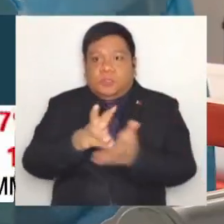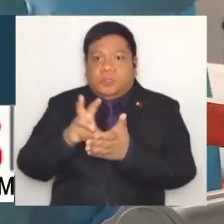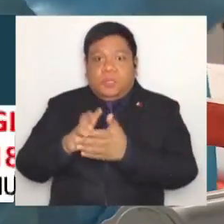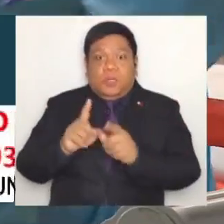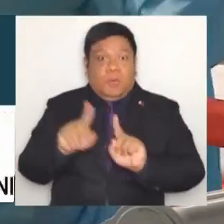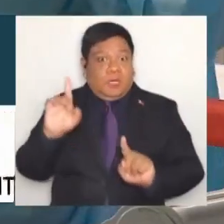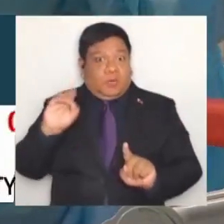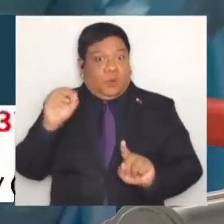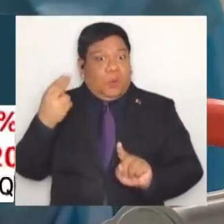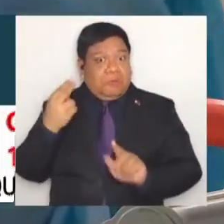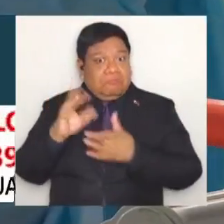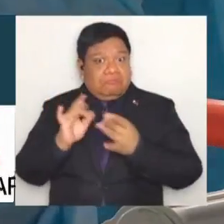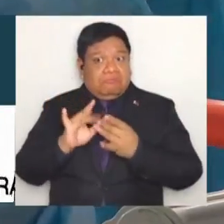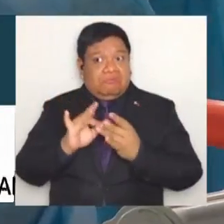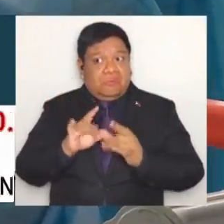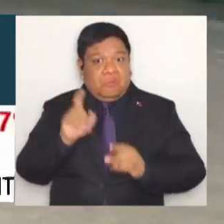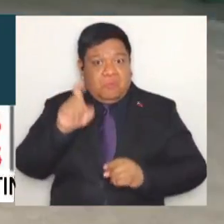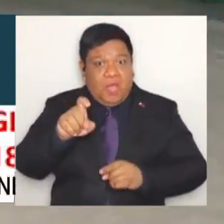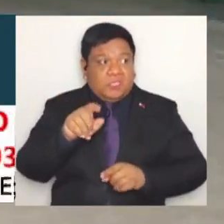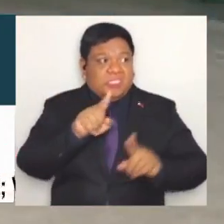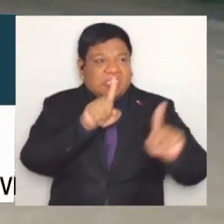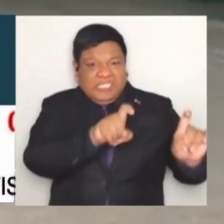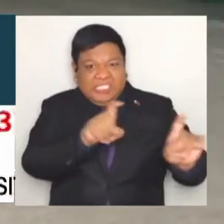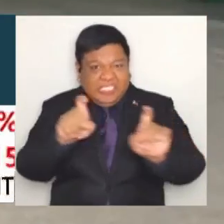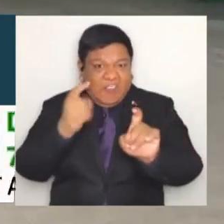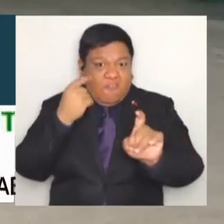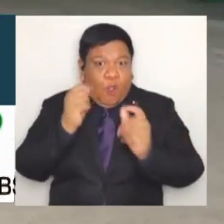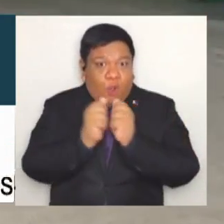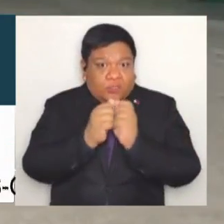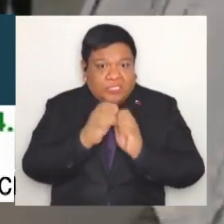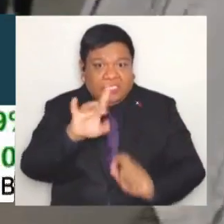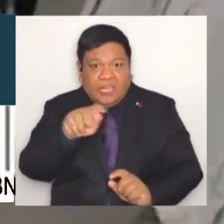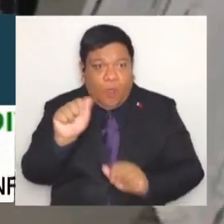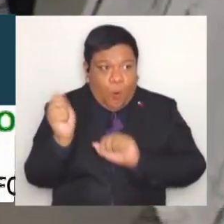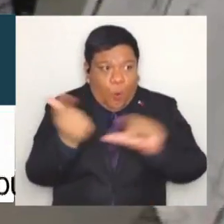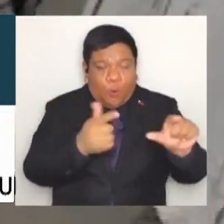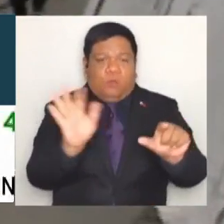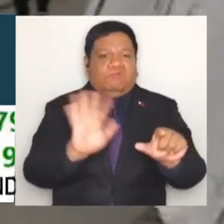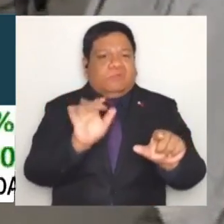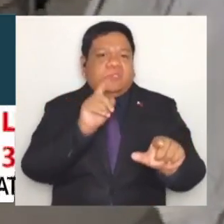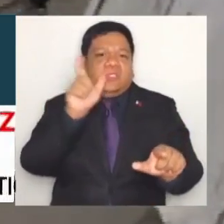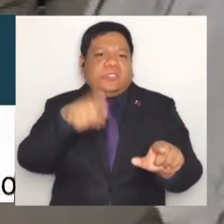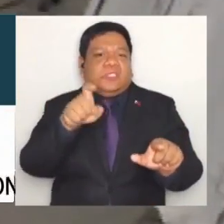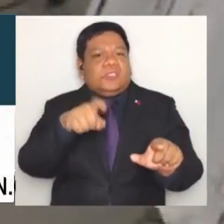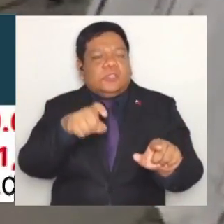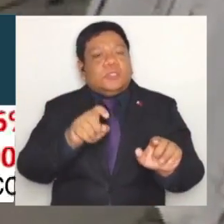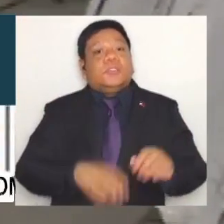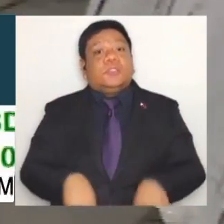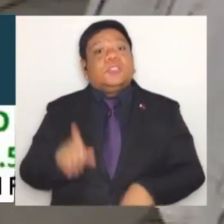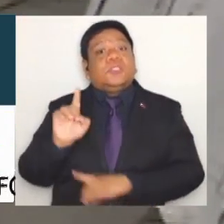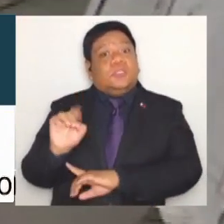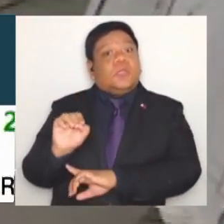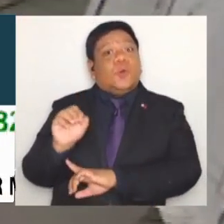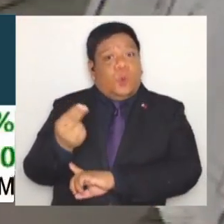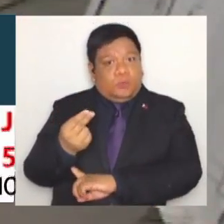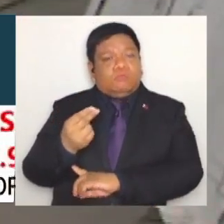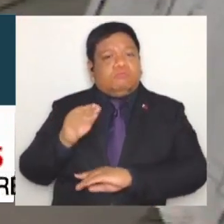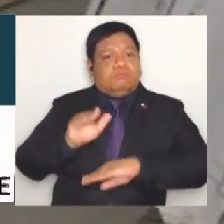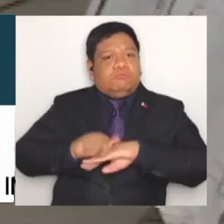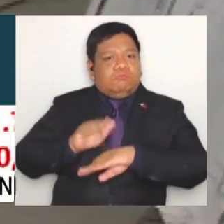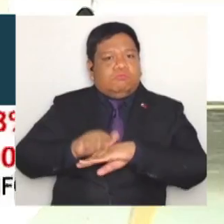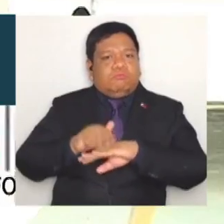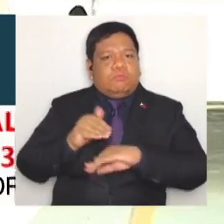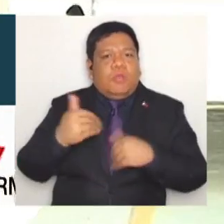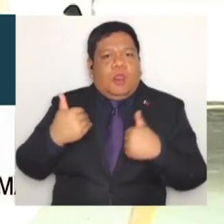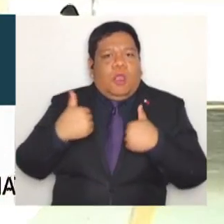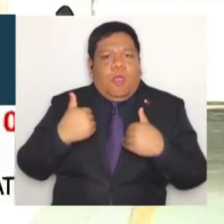not everyone needs to be tested for the more contagious Delta variant. The DOH also warns of an uptick in the number of